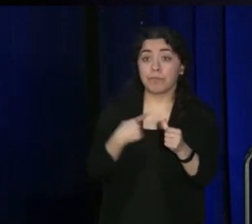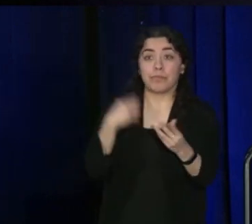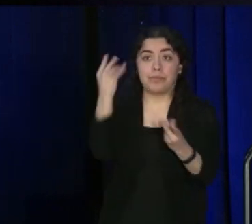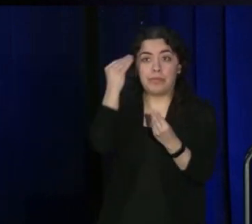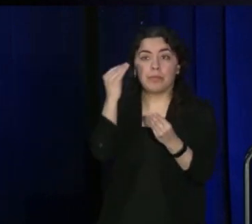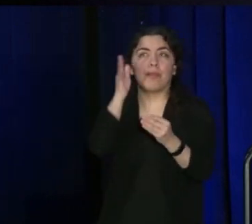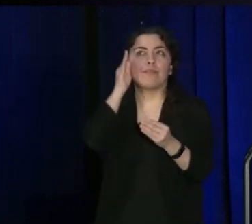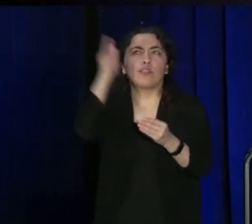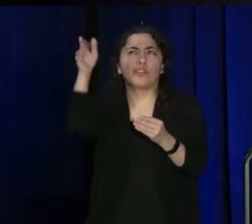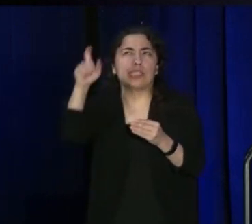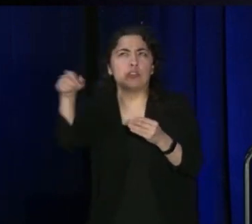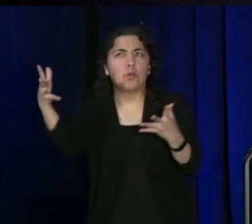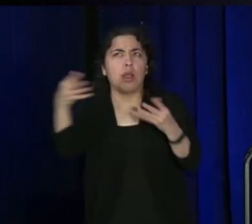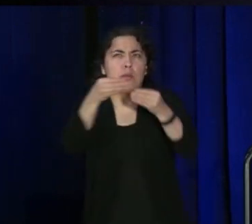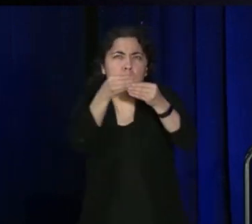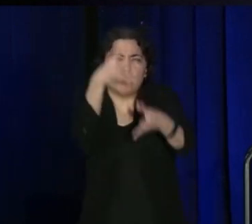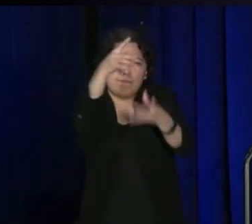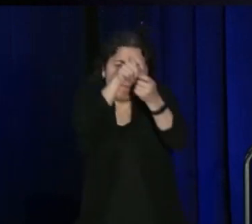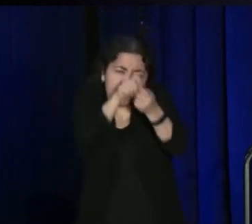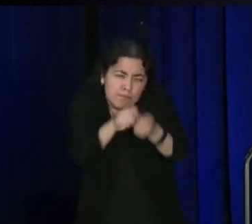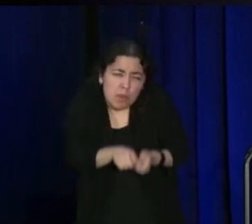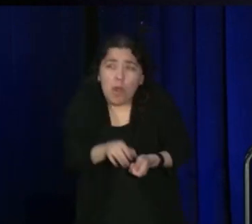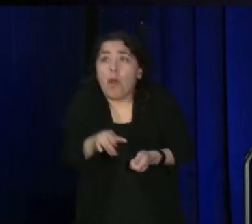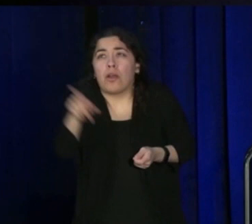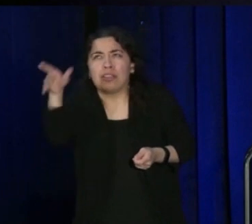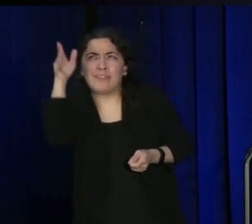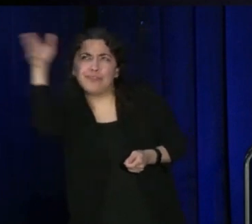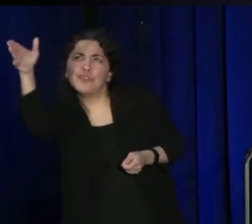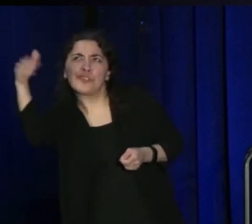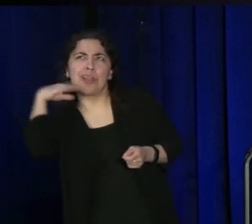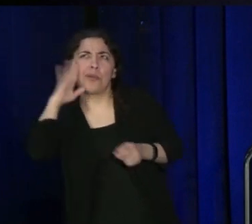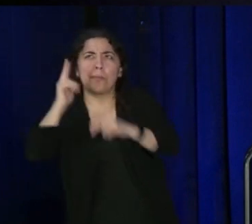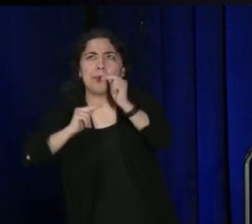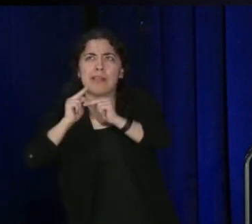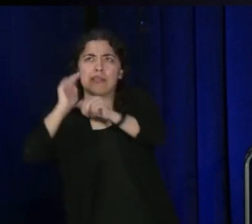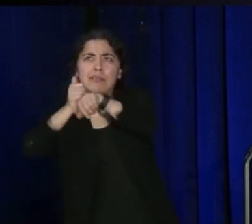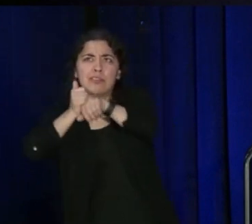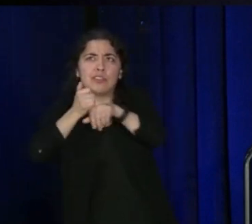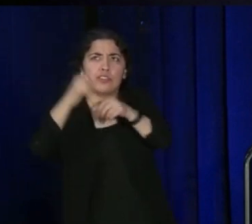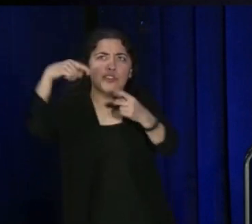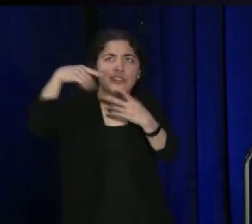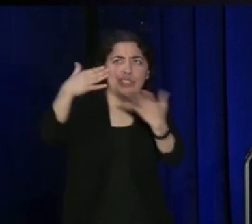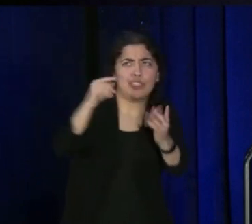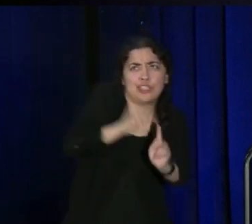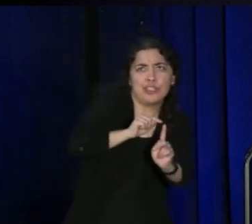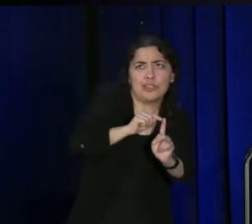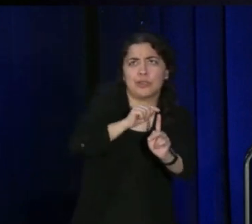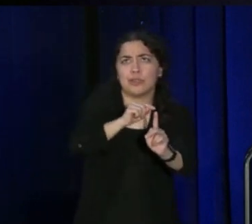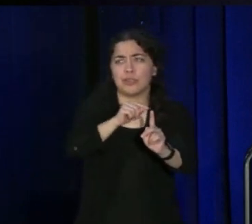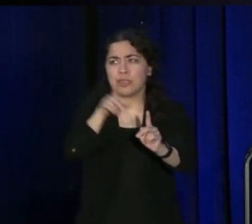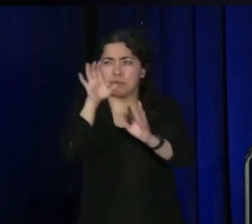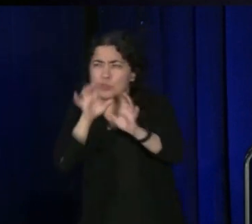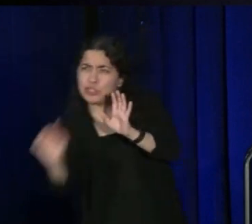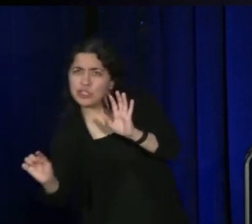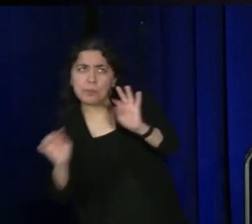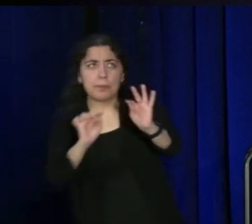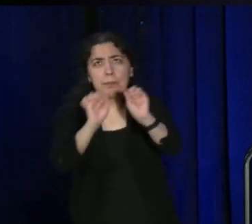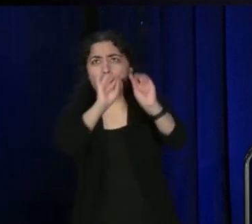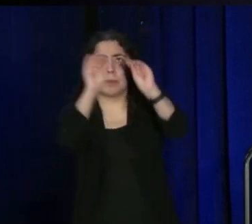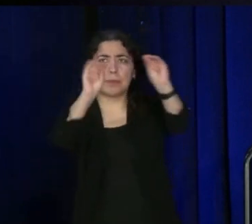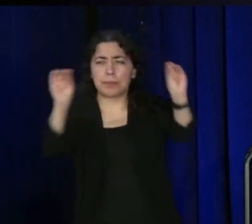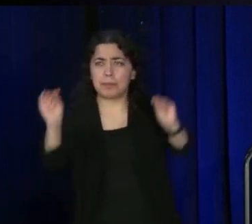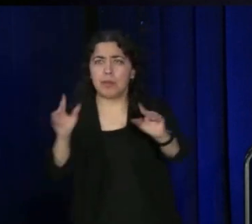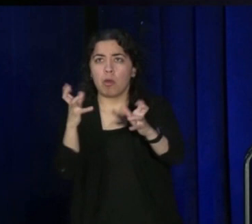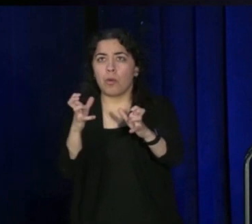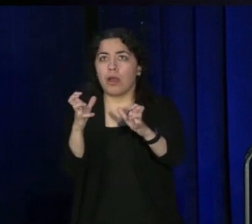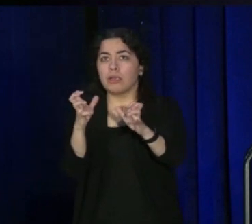needs. We think, oh, you know what? This is going to happen in the future. I'm going to actually build a server here, and it's going to talk to this microarchitecture over here, and all these different things. And we're trying to anticipate